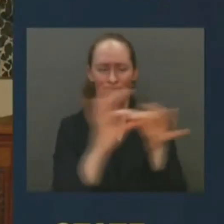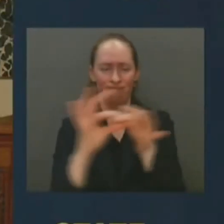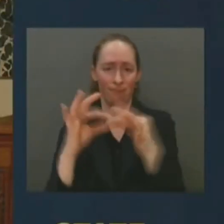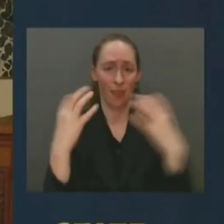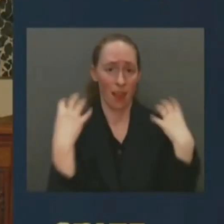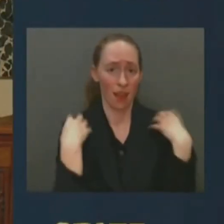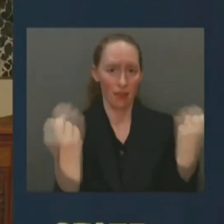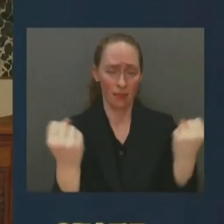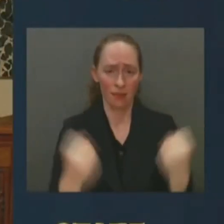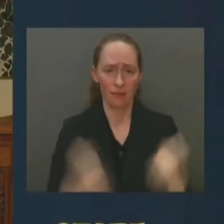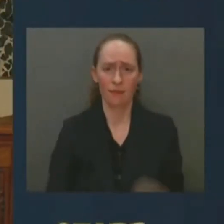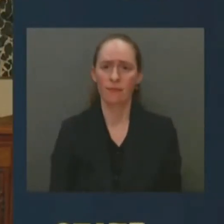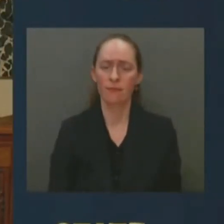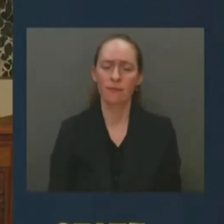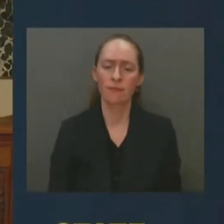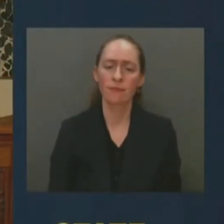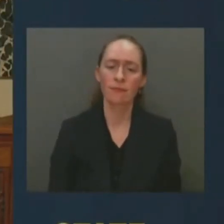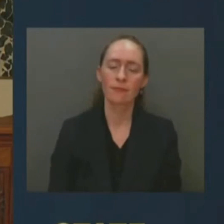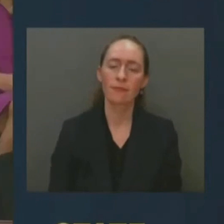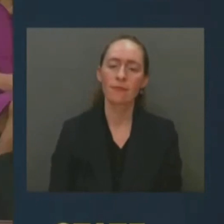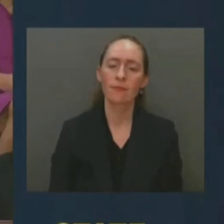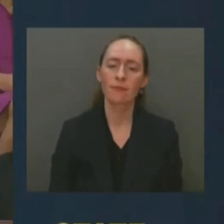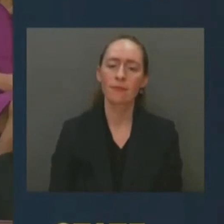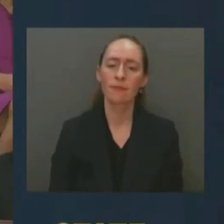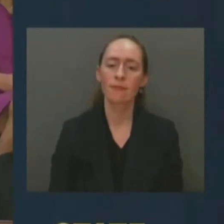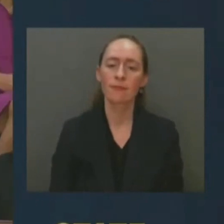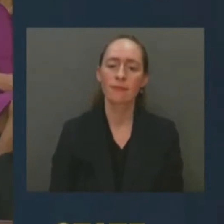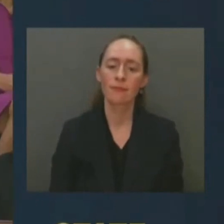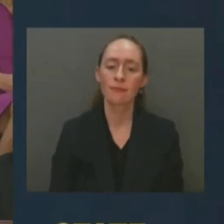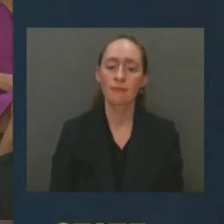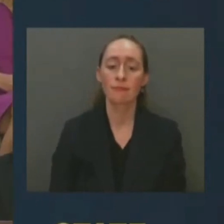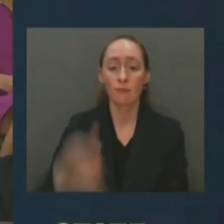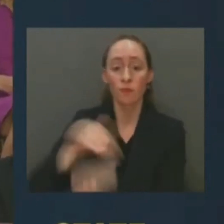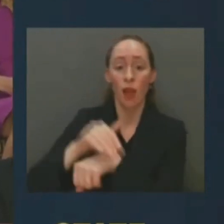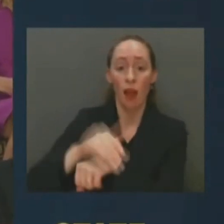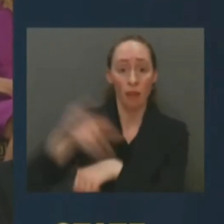parents of Tyree Nichols. Welcome.